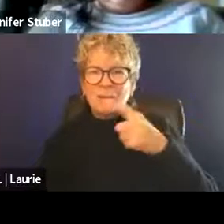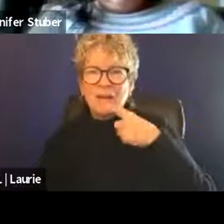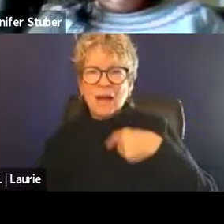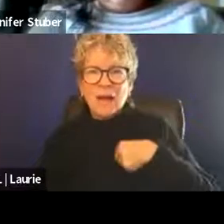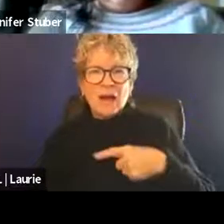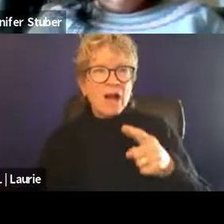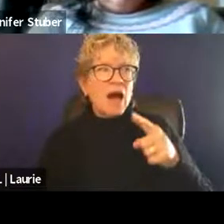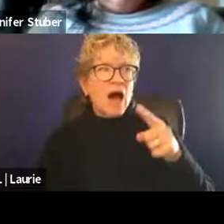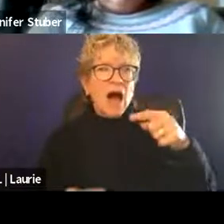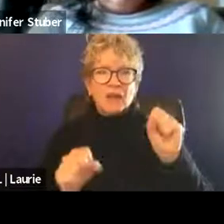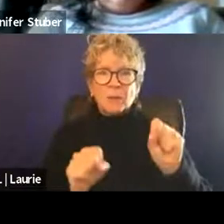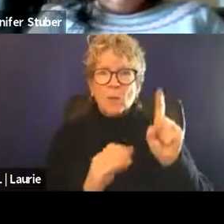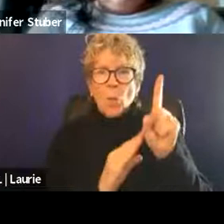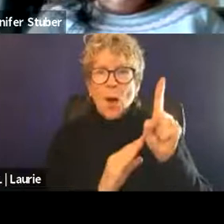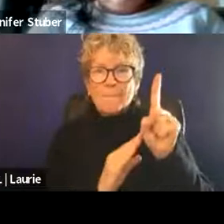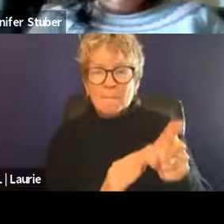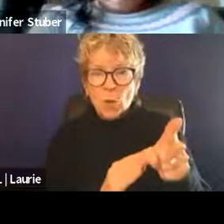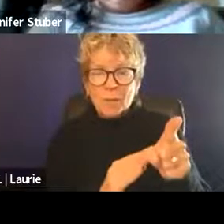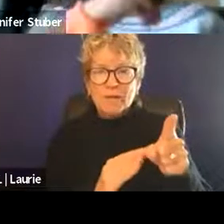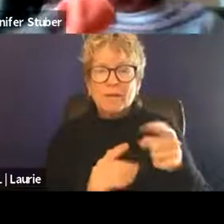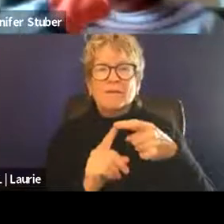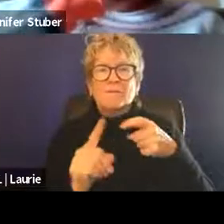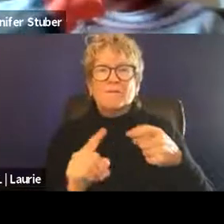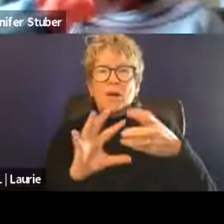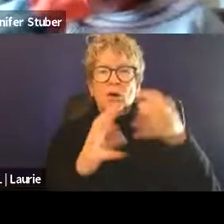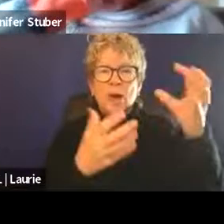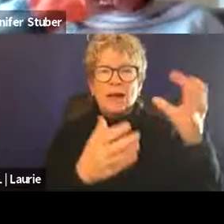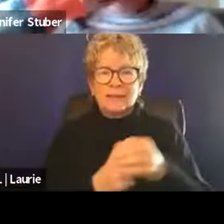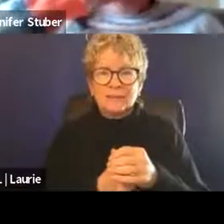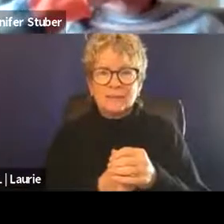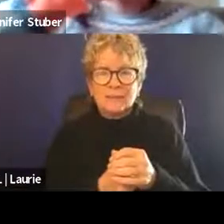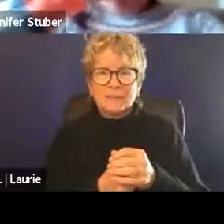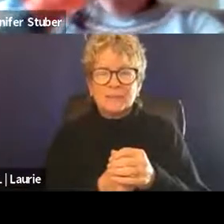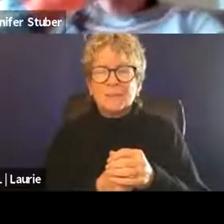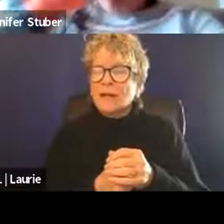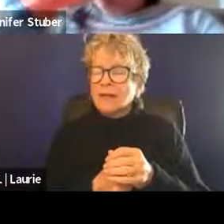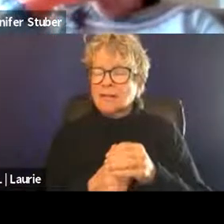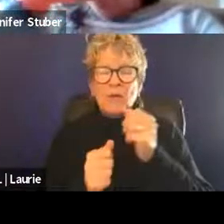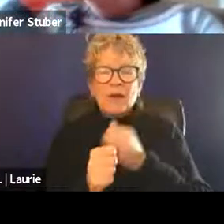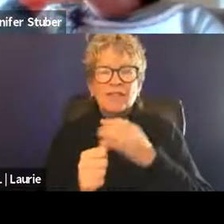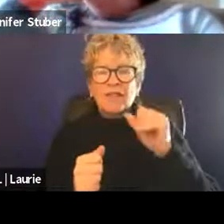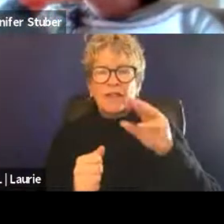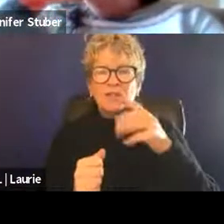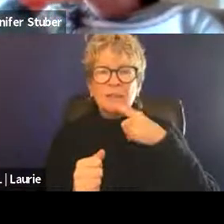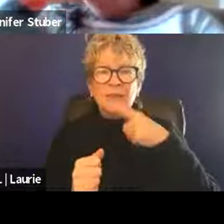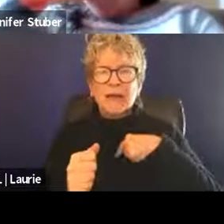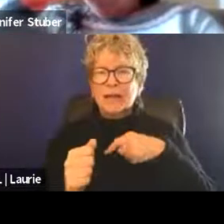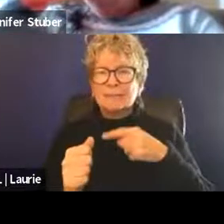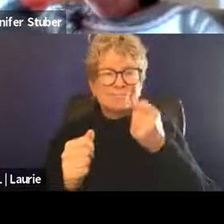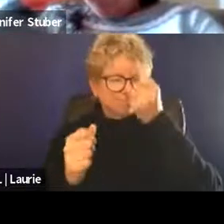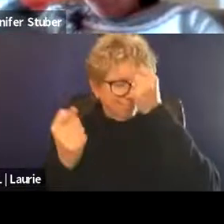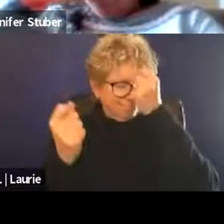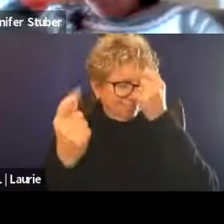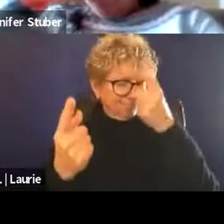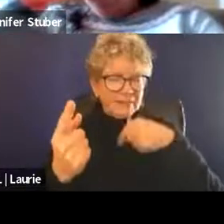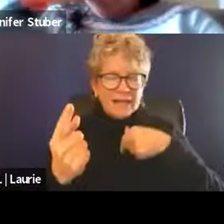moment away from a crisis or a step away from a crisis. So I echo everything Jim said. And I'm